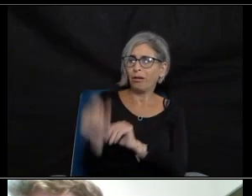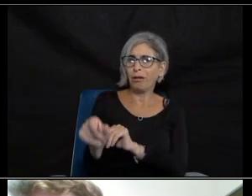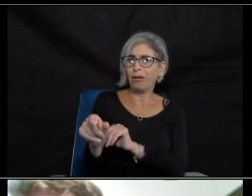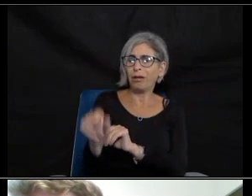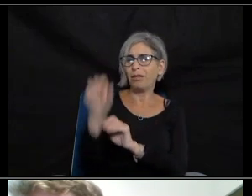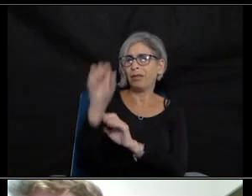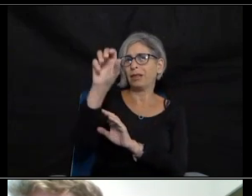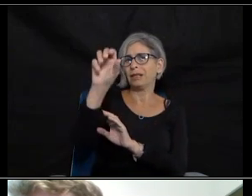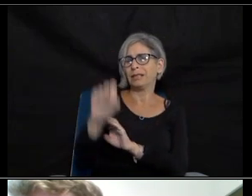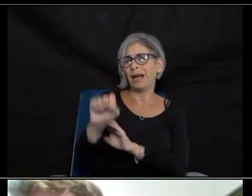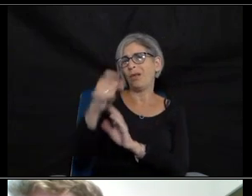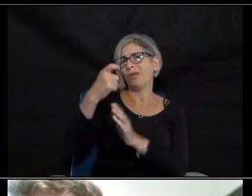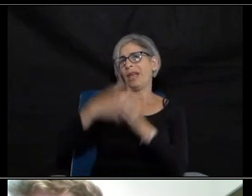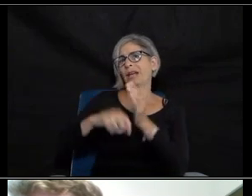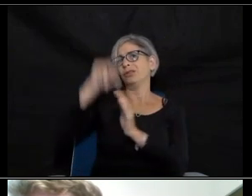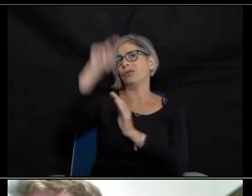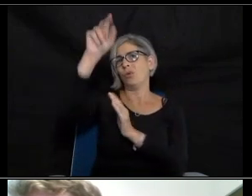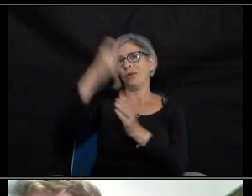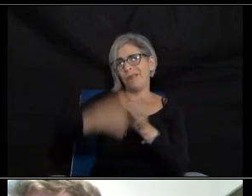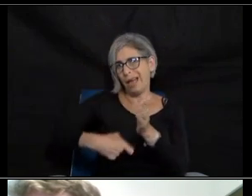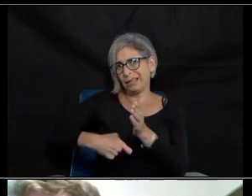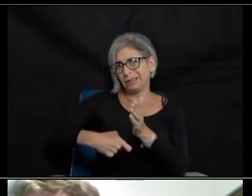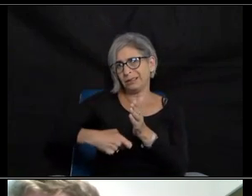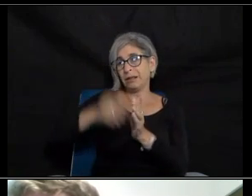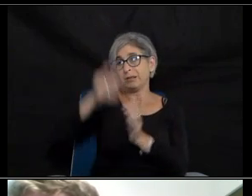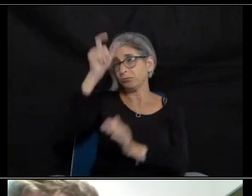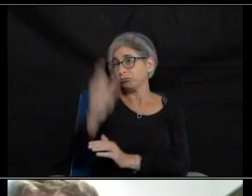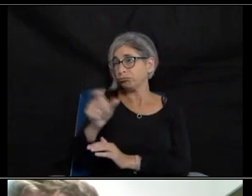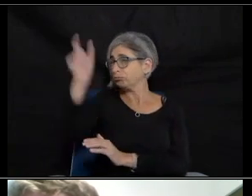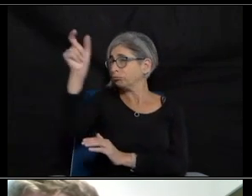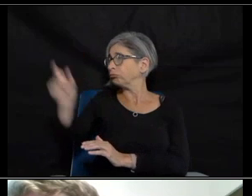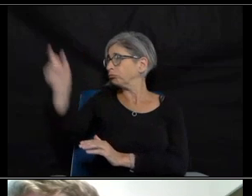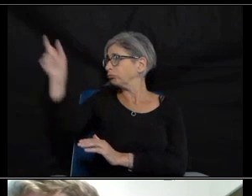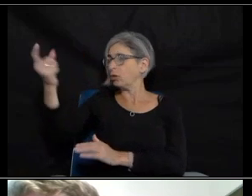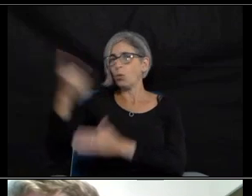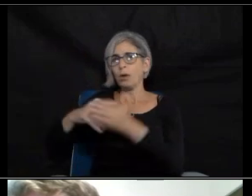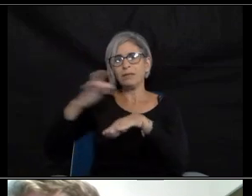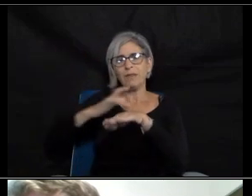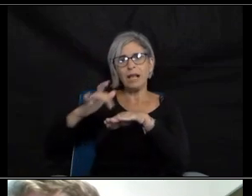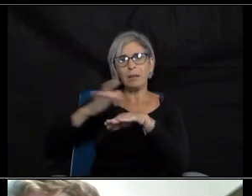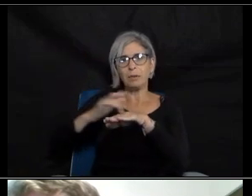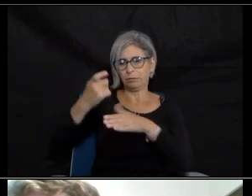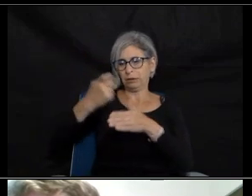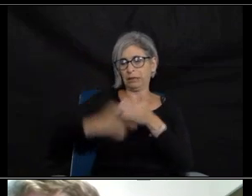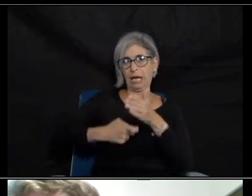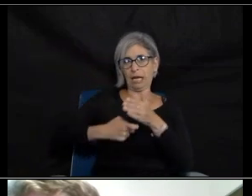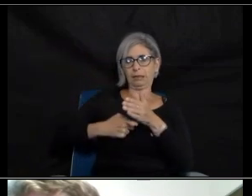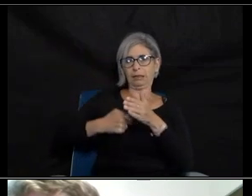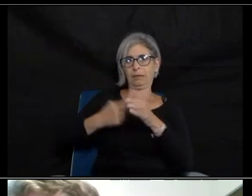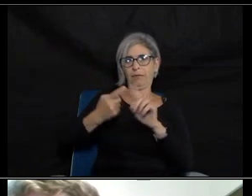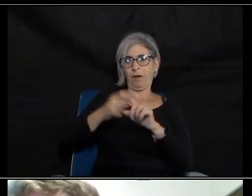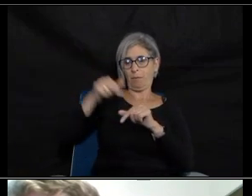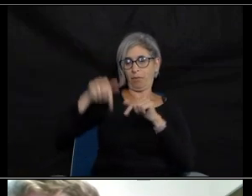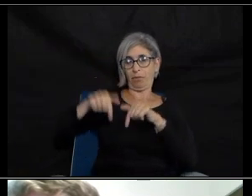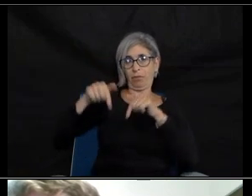Tax, Central Tax, North Tax, all those columns are what's available from the tax increment of this